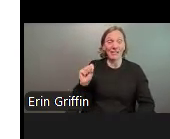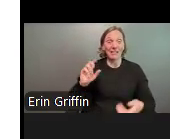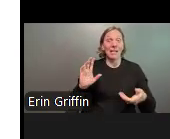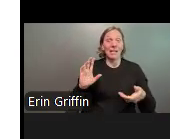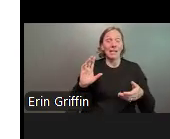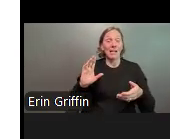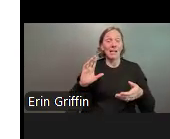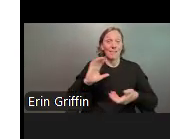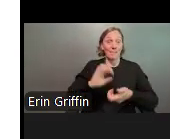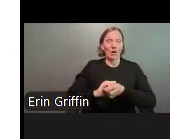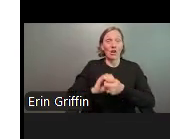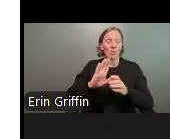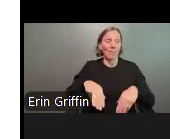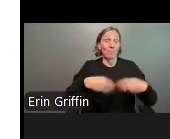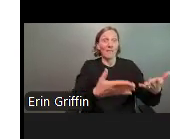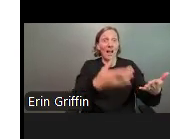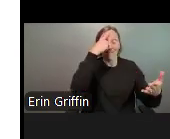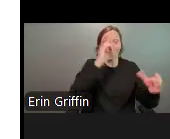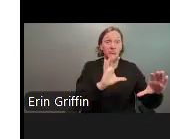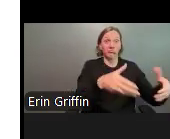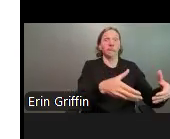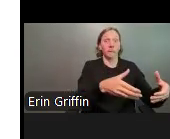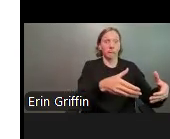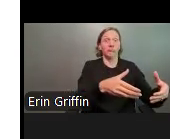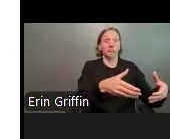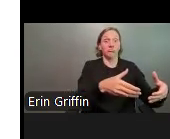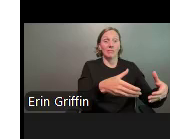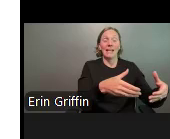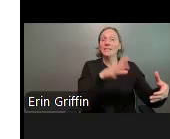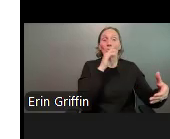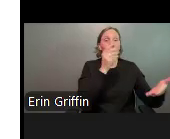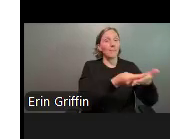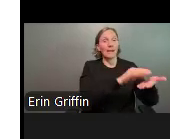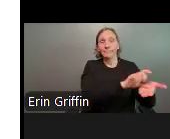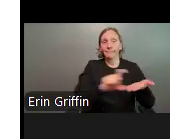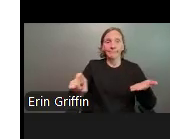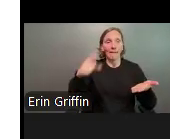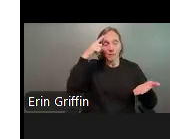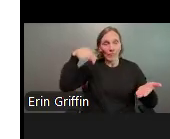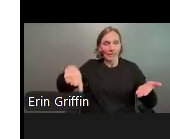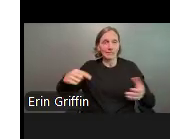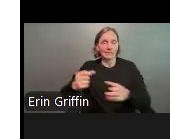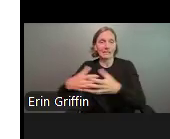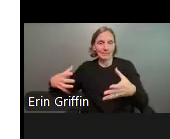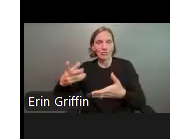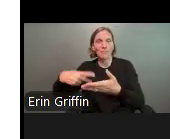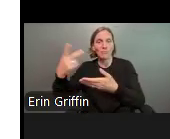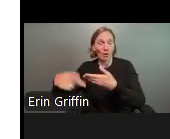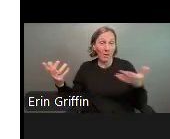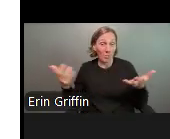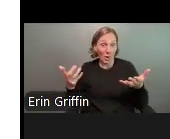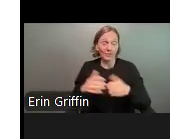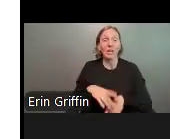today for our Apple Health members and was not funded. And that is like the long-term